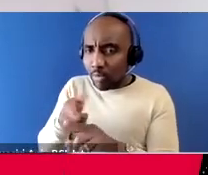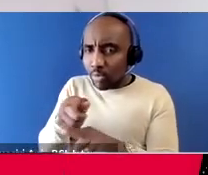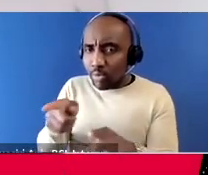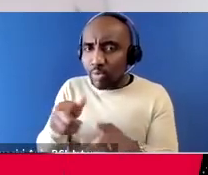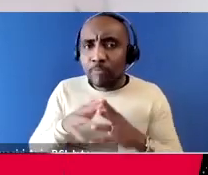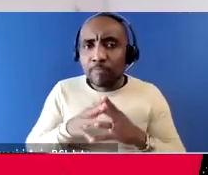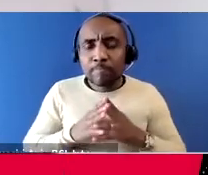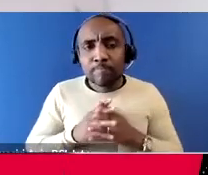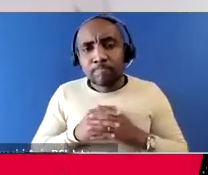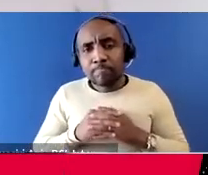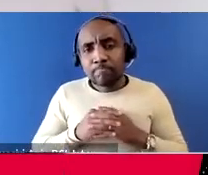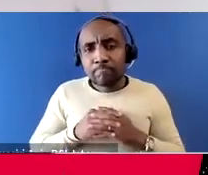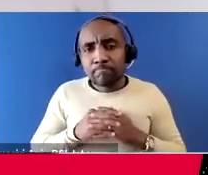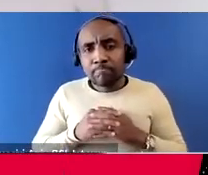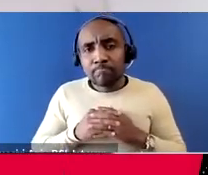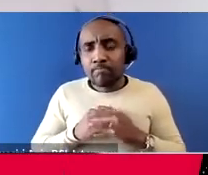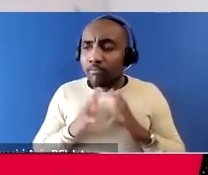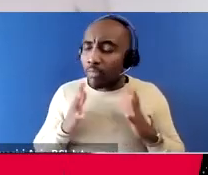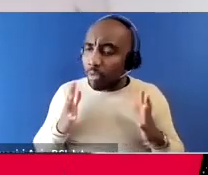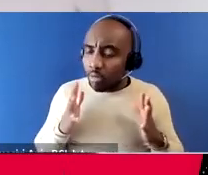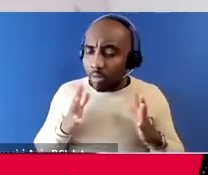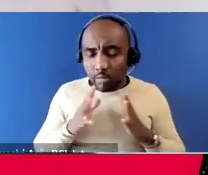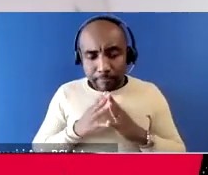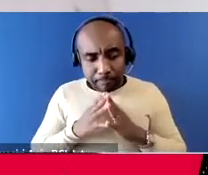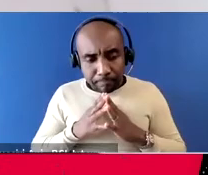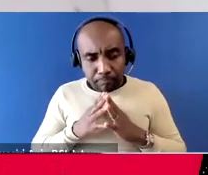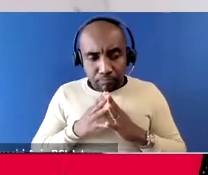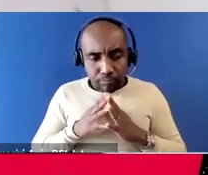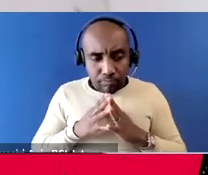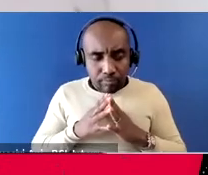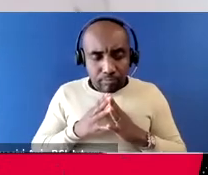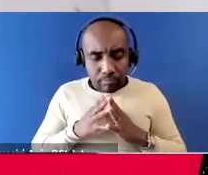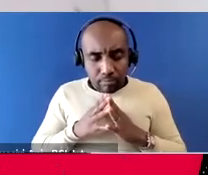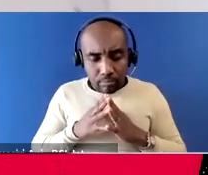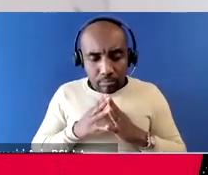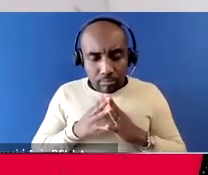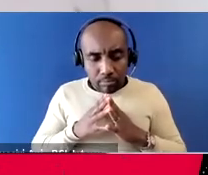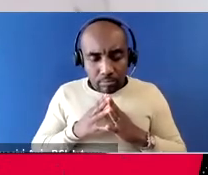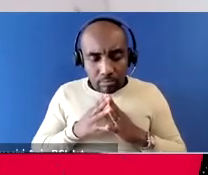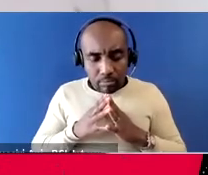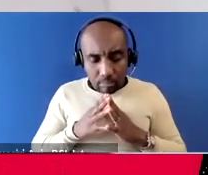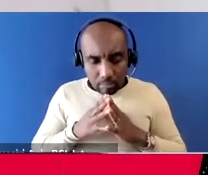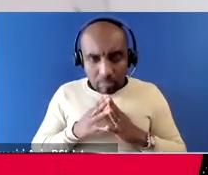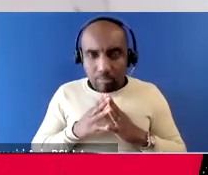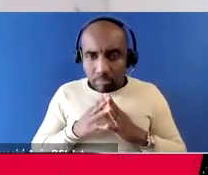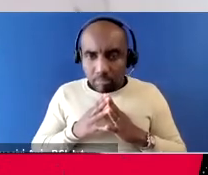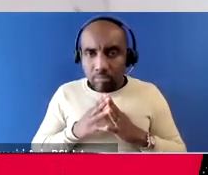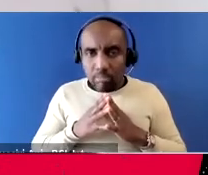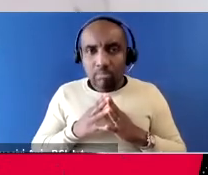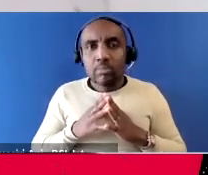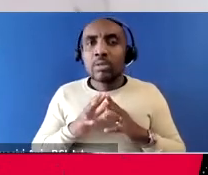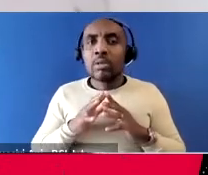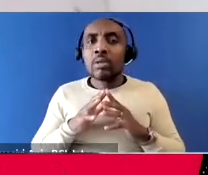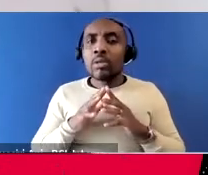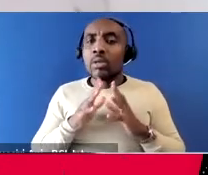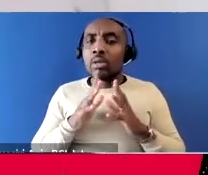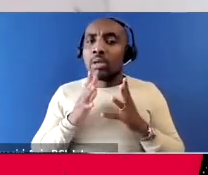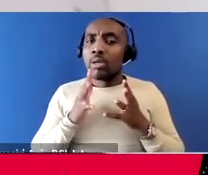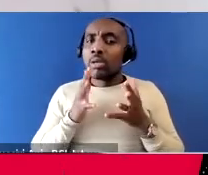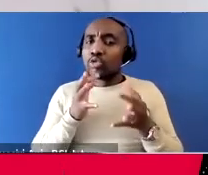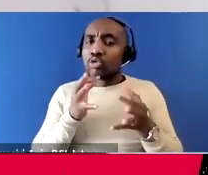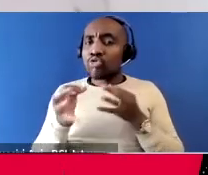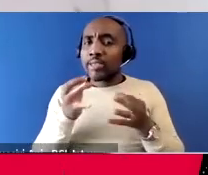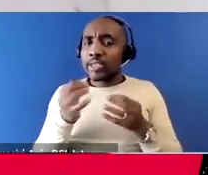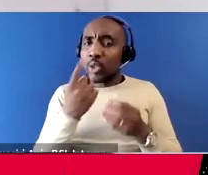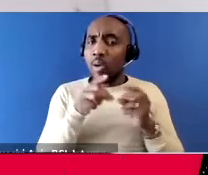chase down this mutual deniability between the government and companies. So if we look around the world,